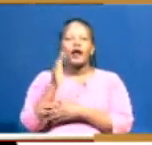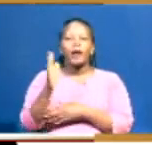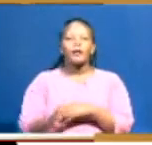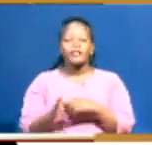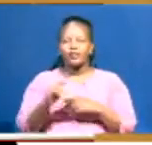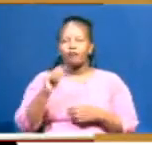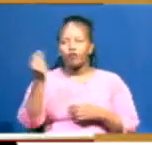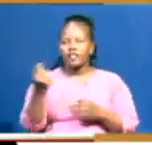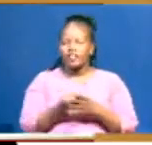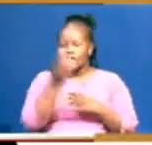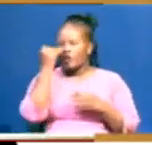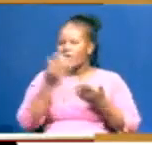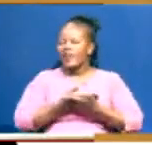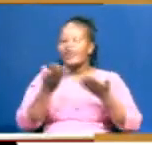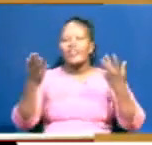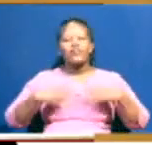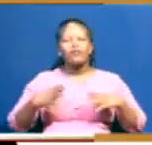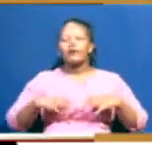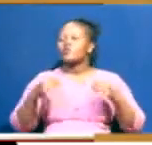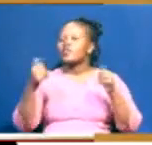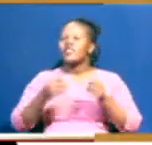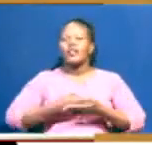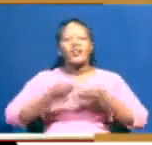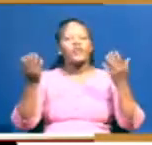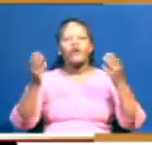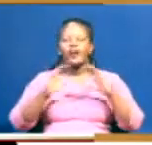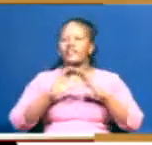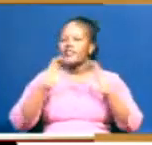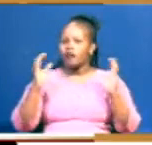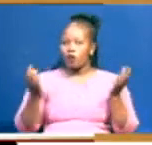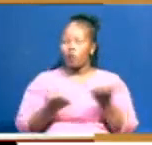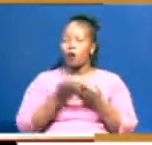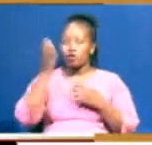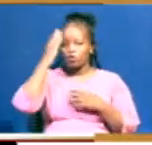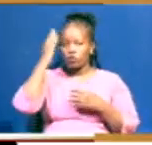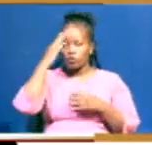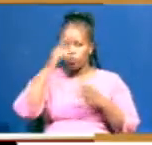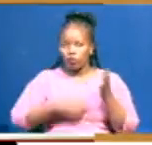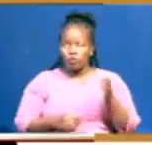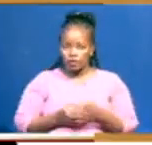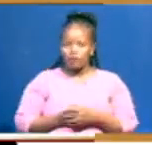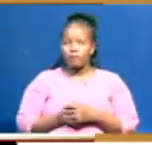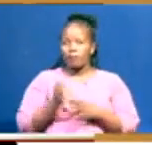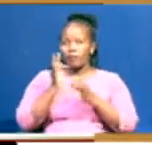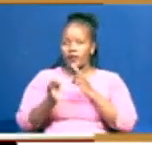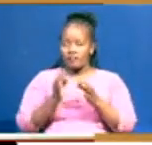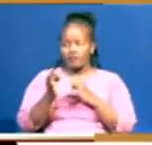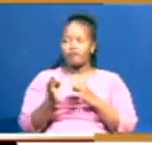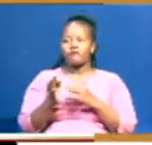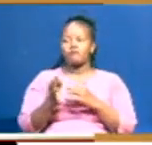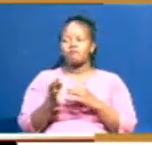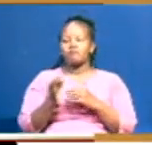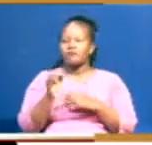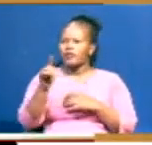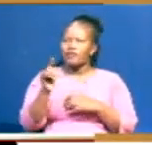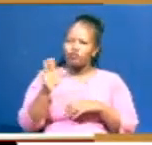everybody anywhere in the world can know that if this gentleman or this lady comes